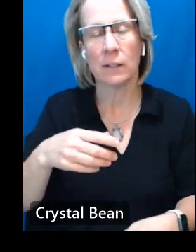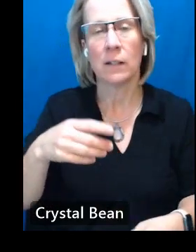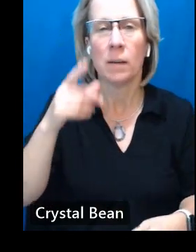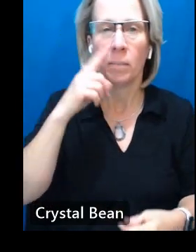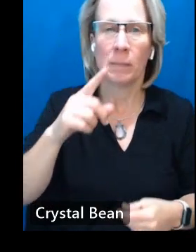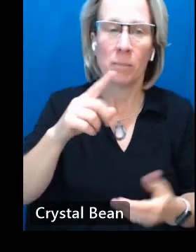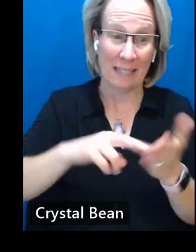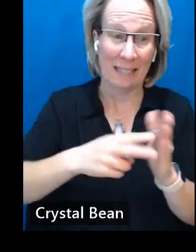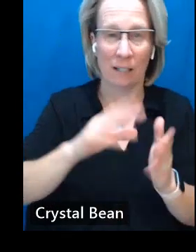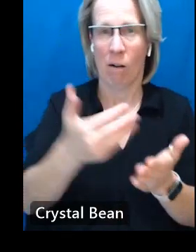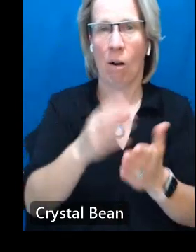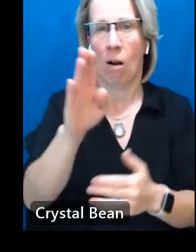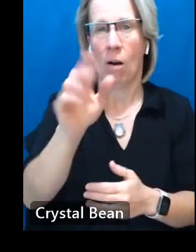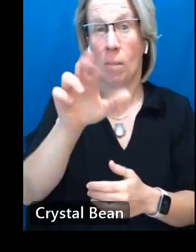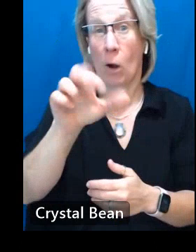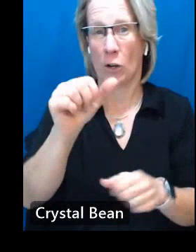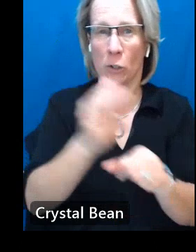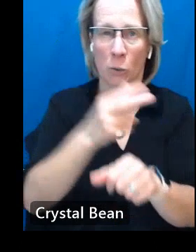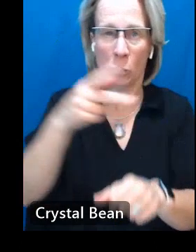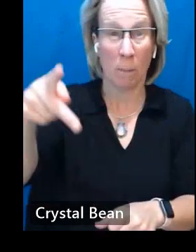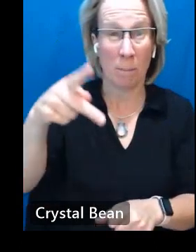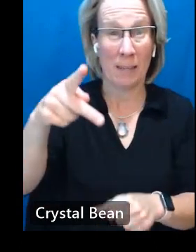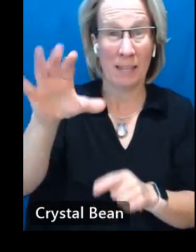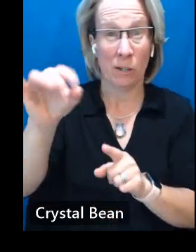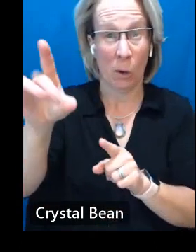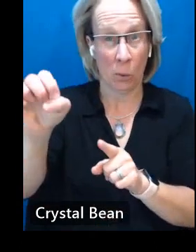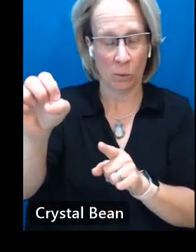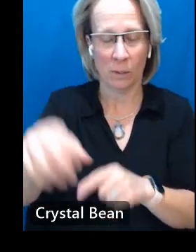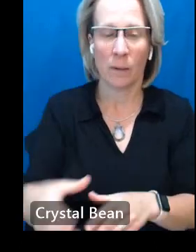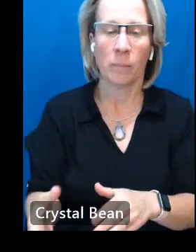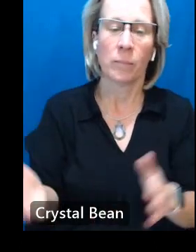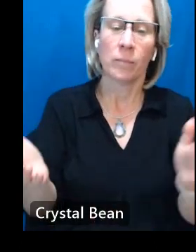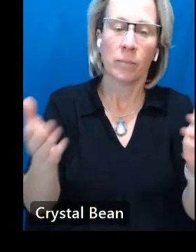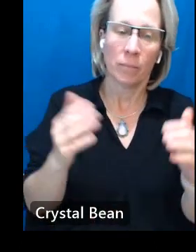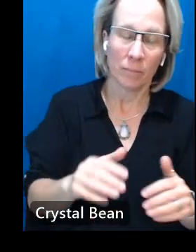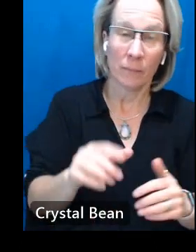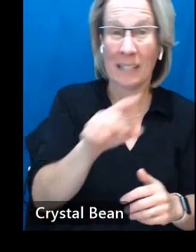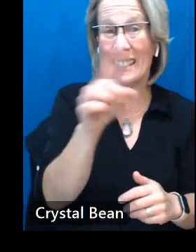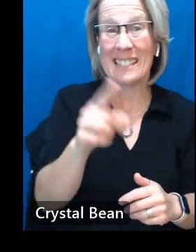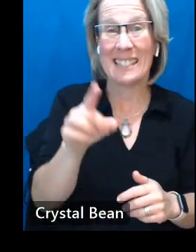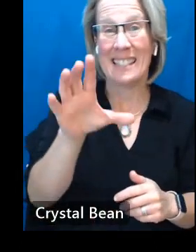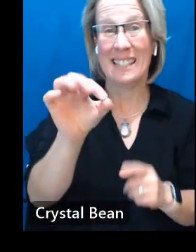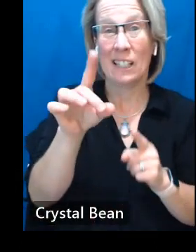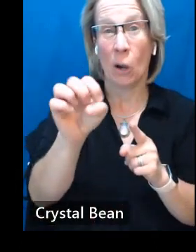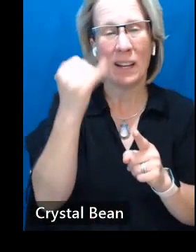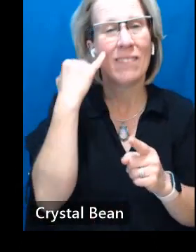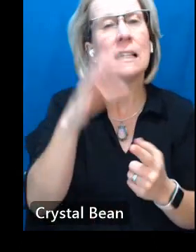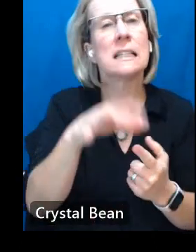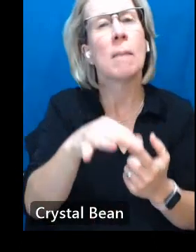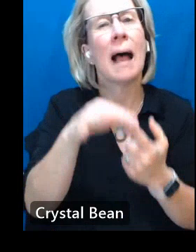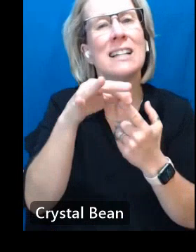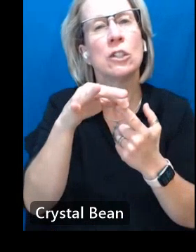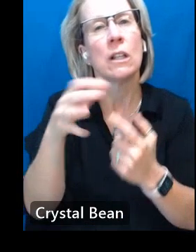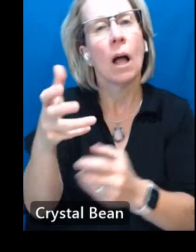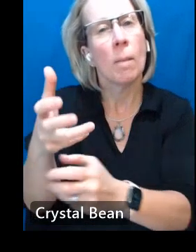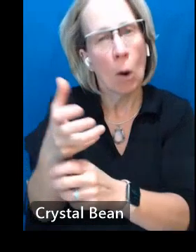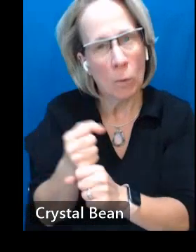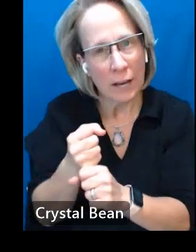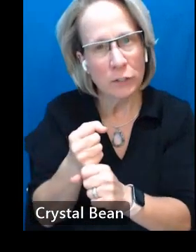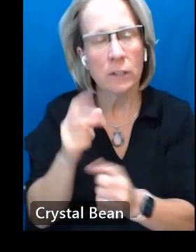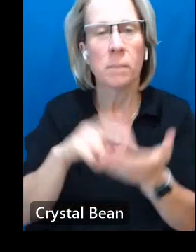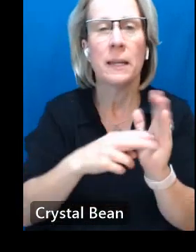codes. Z code if you're doing a non-recurring budget or special appropriation. So if you're setting one up with an